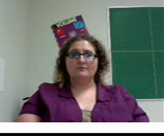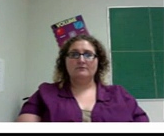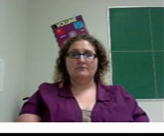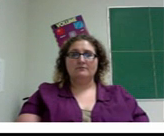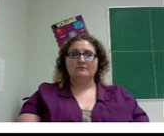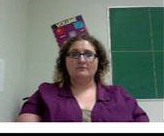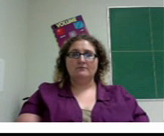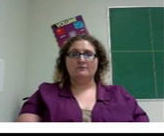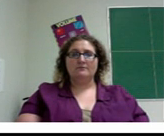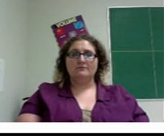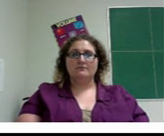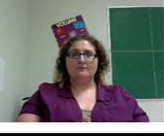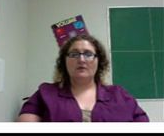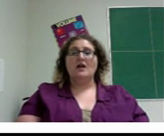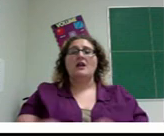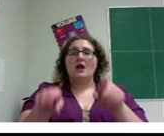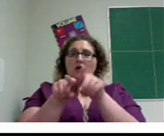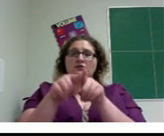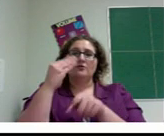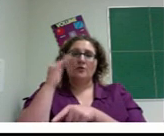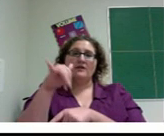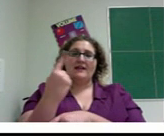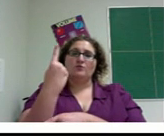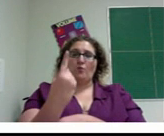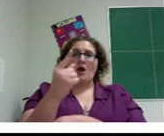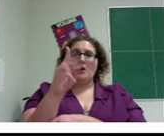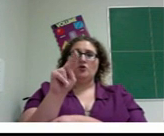And I also know that this is 1 unit on each side.